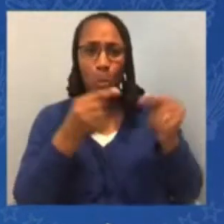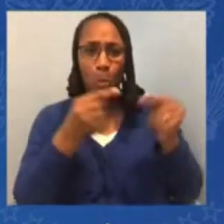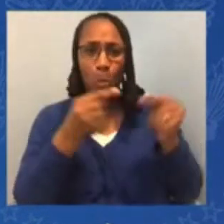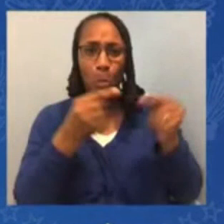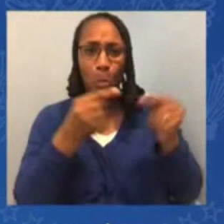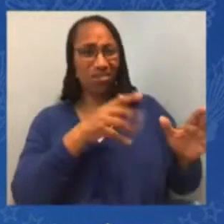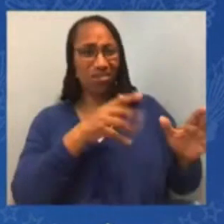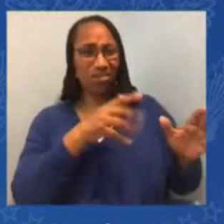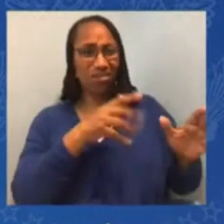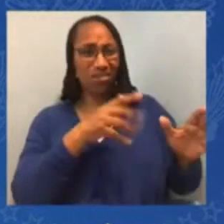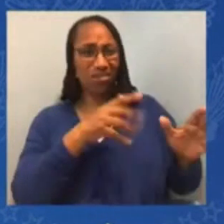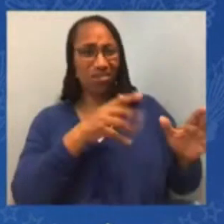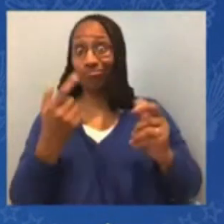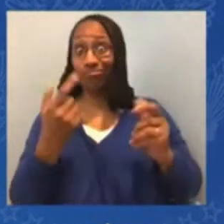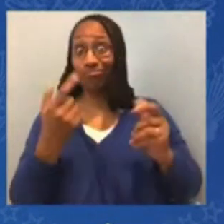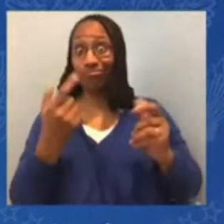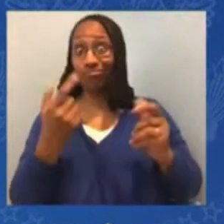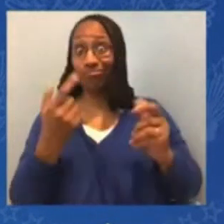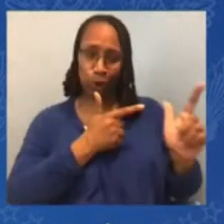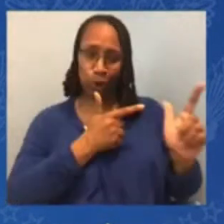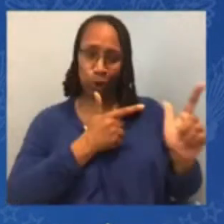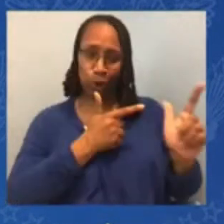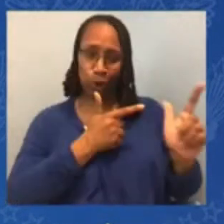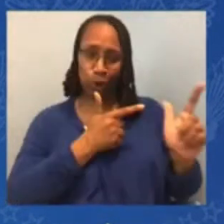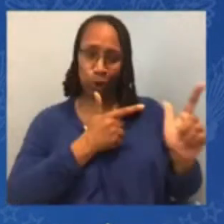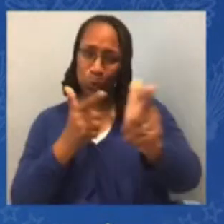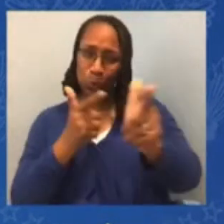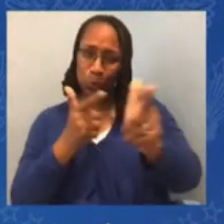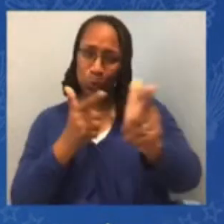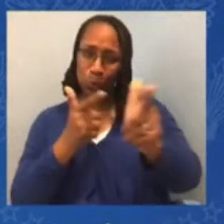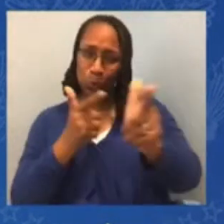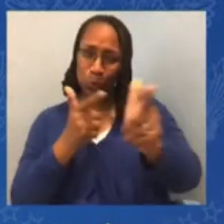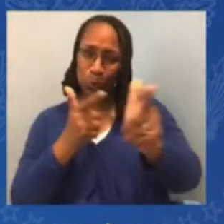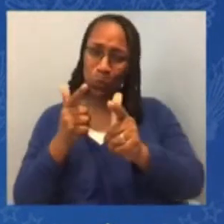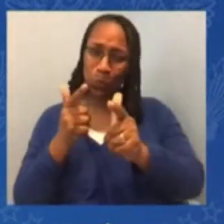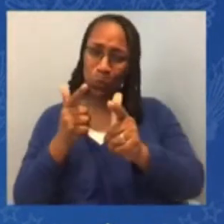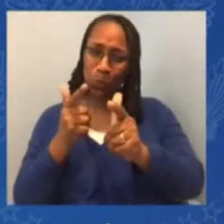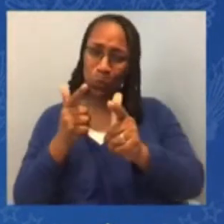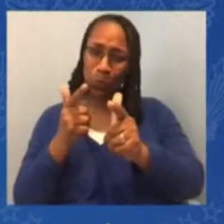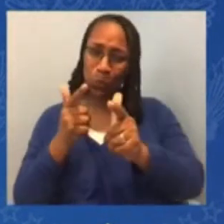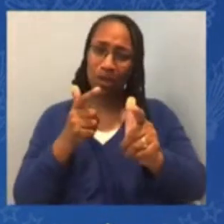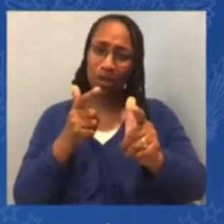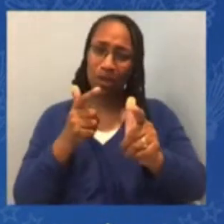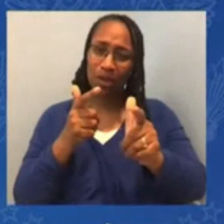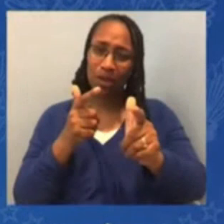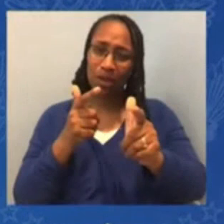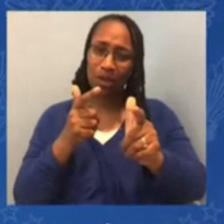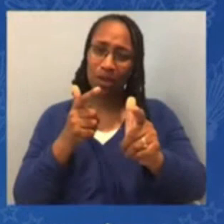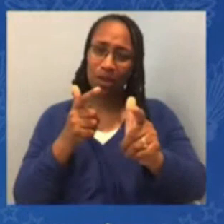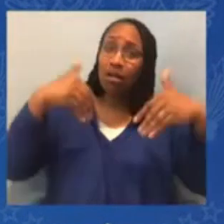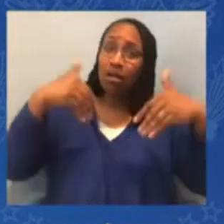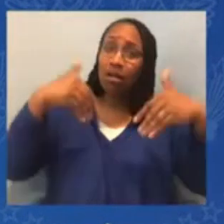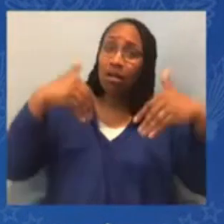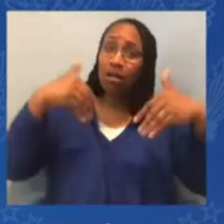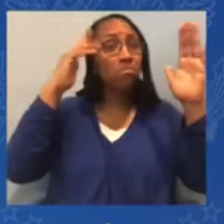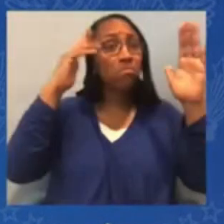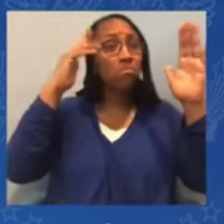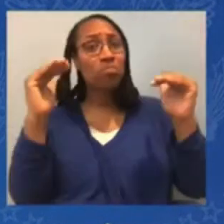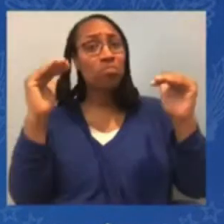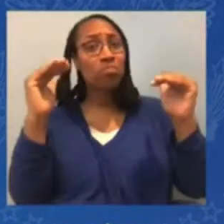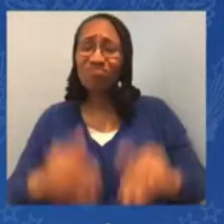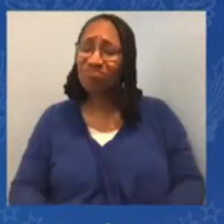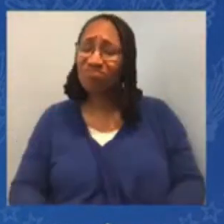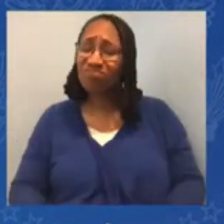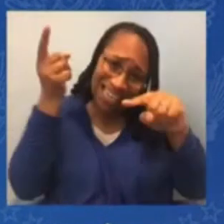we can never lose. Hope. Same goes for Senator Dick Blumenthal, a great friend. He was